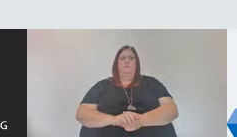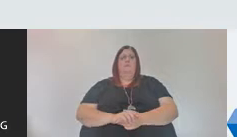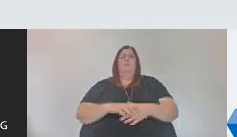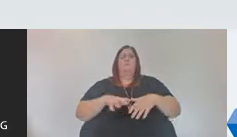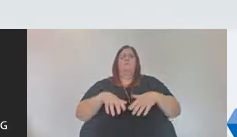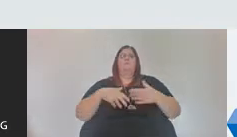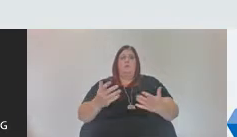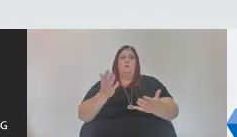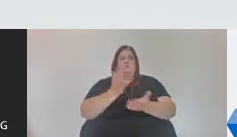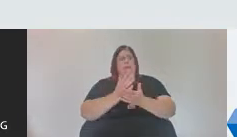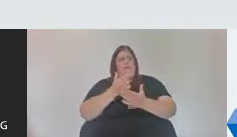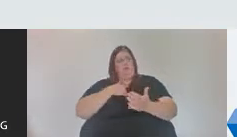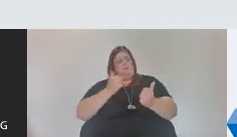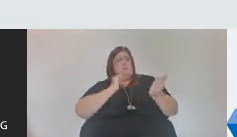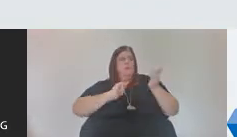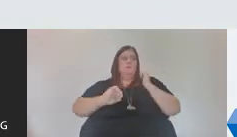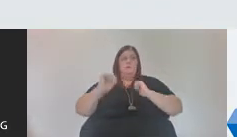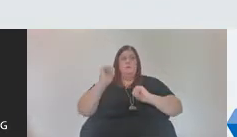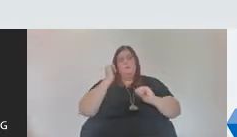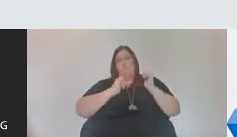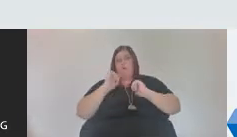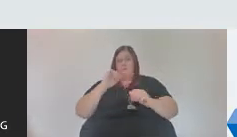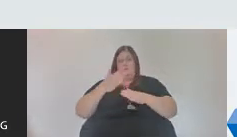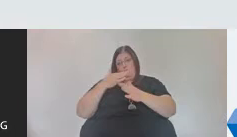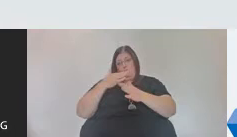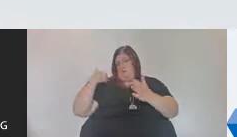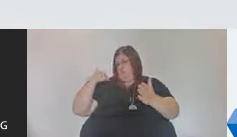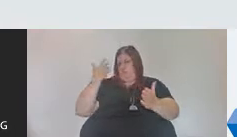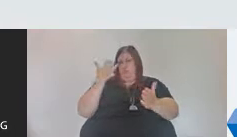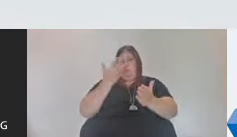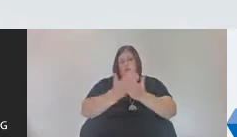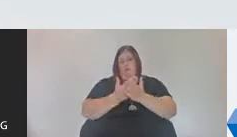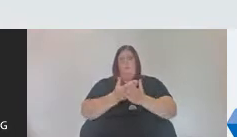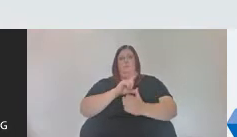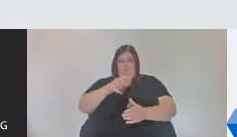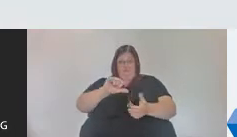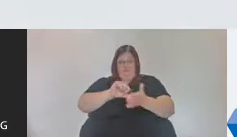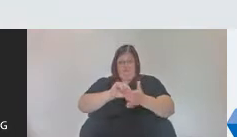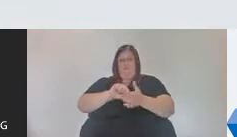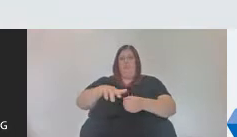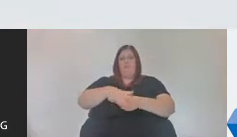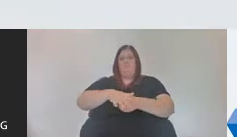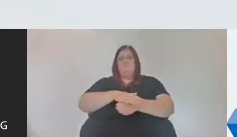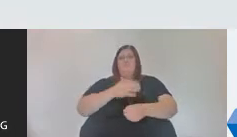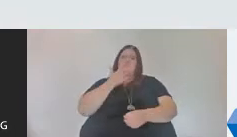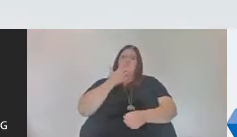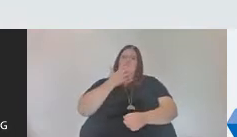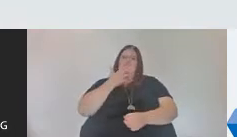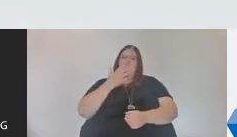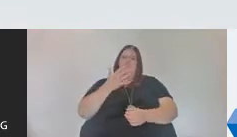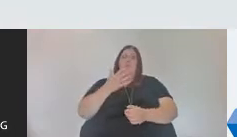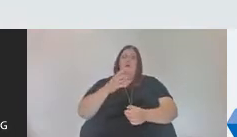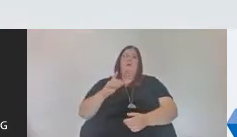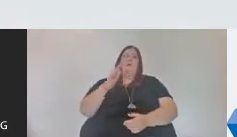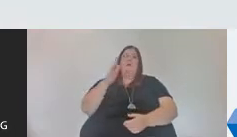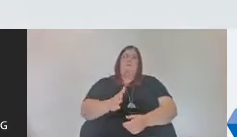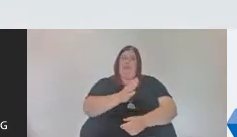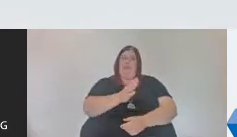So I'm really proud of the work that's been achieved so far, and under very difficult circumstances at times within the South